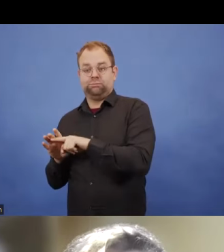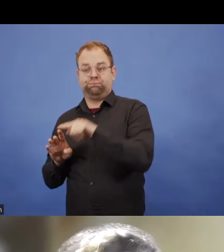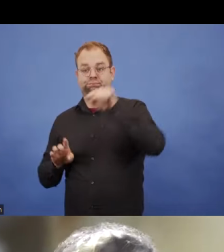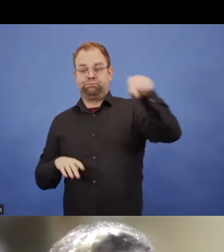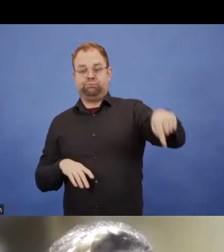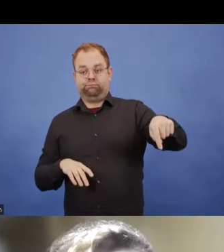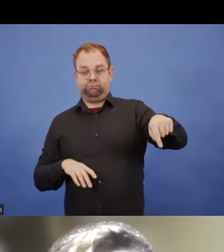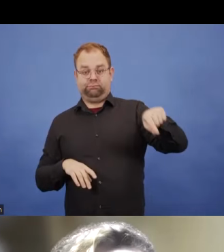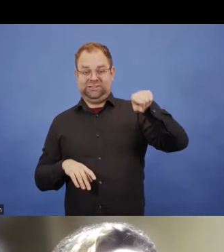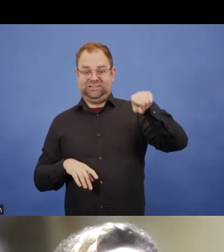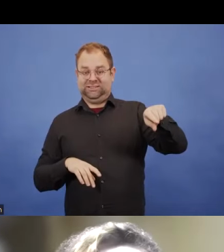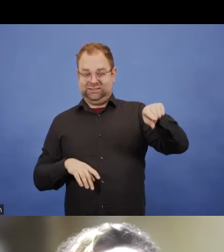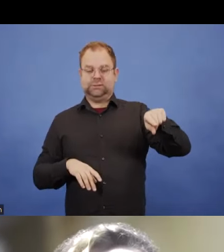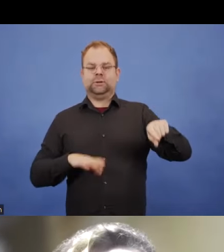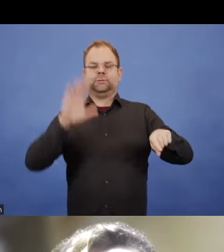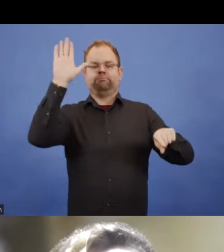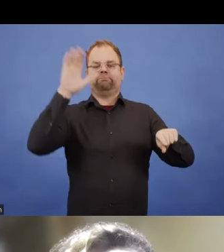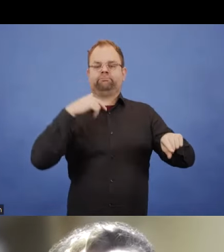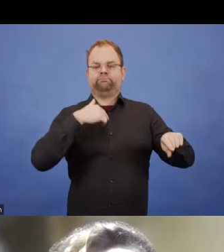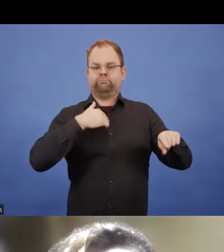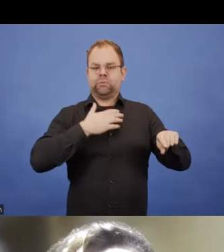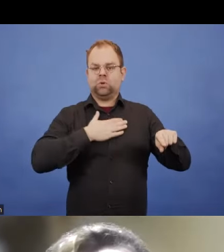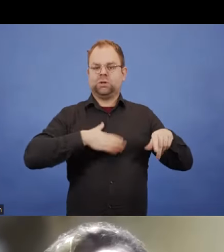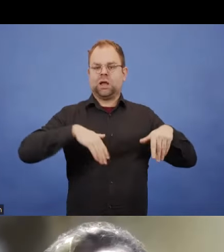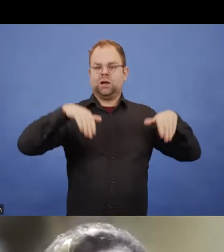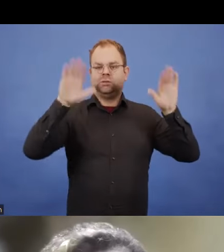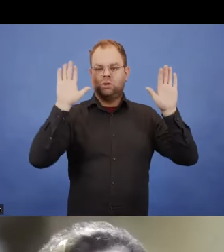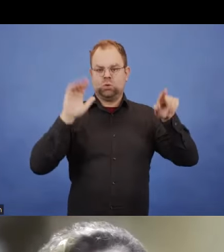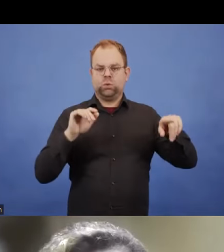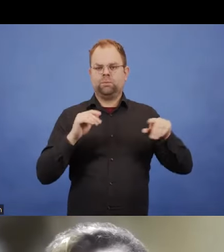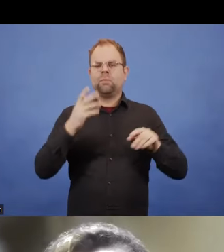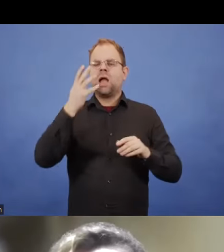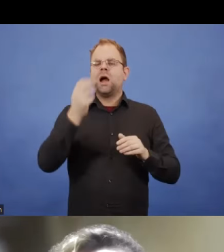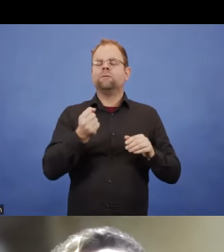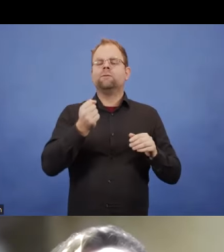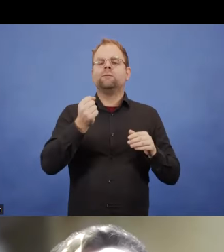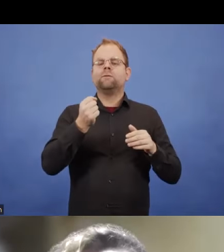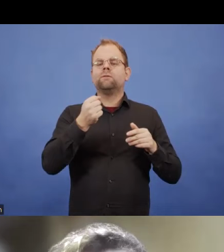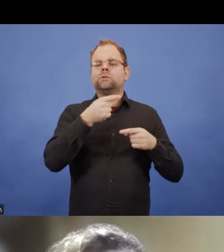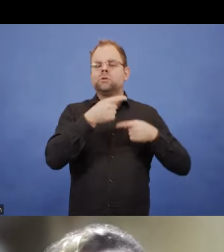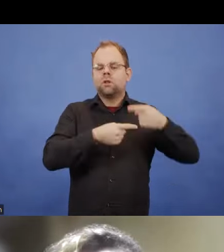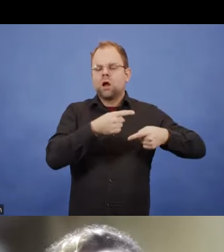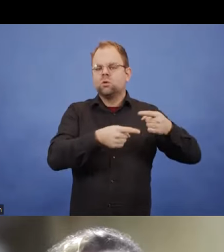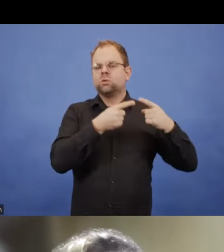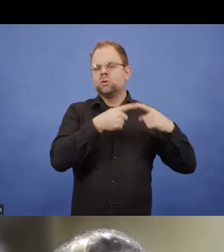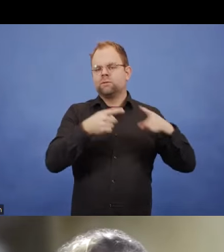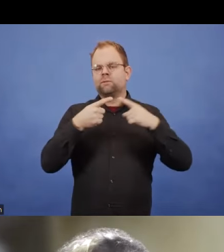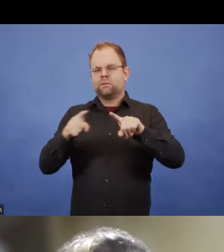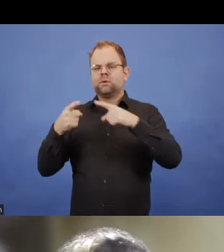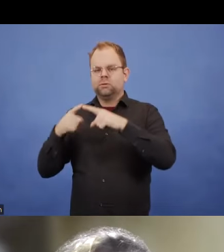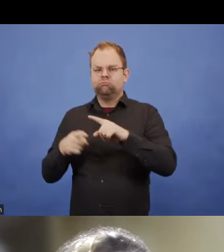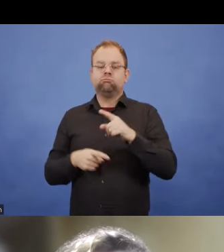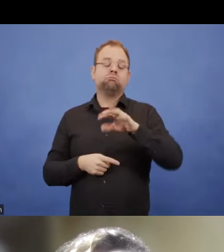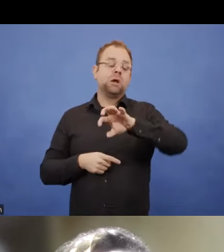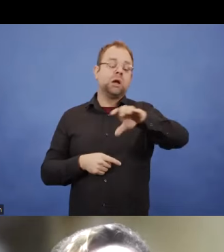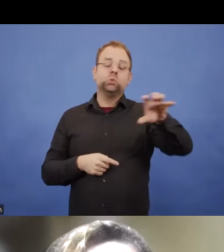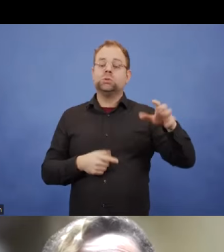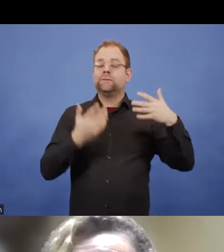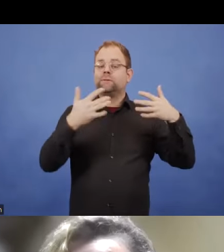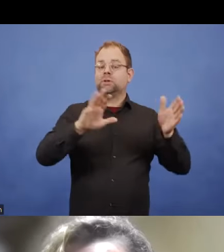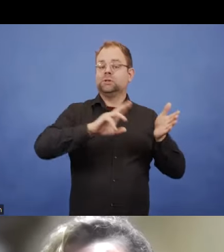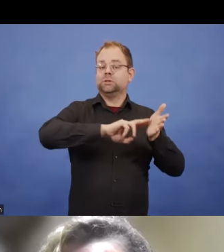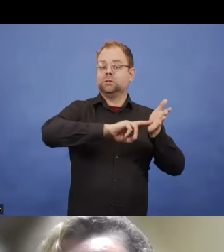some haven't. Those who have signed the 1951 convention are supposed to have put in place